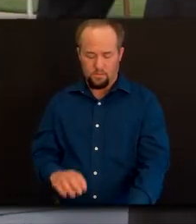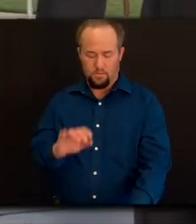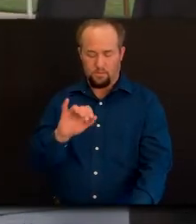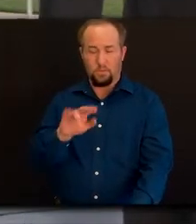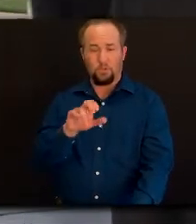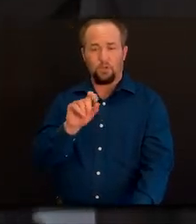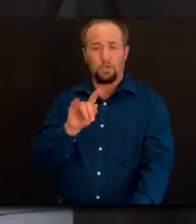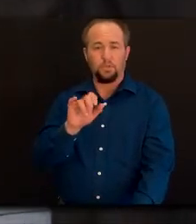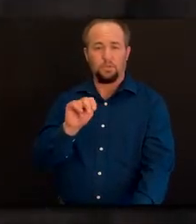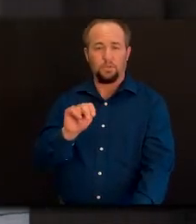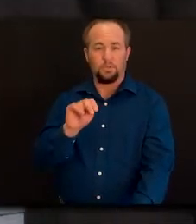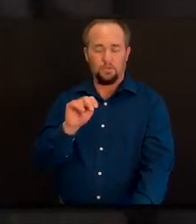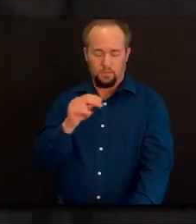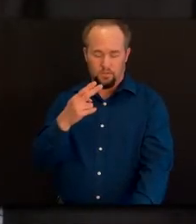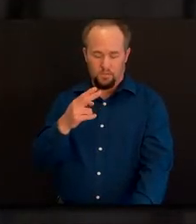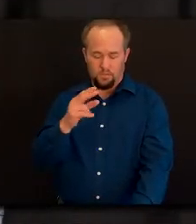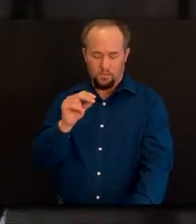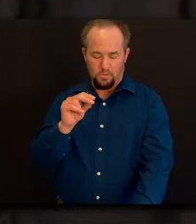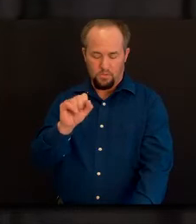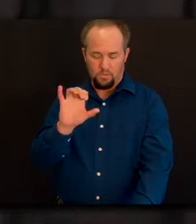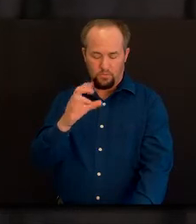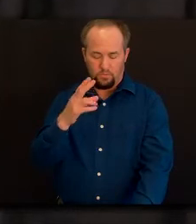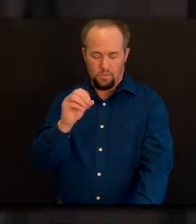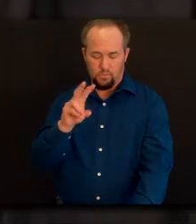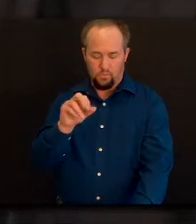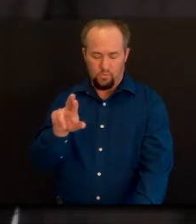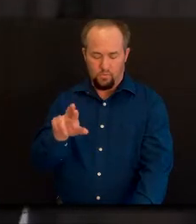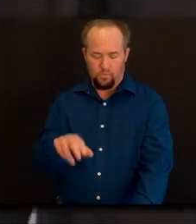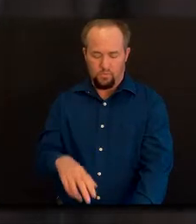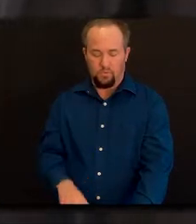Justin Mark Hoshauer.